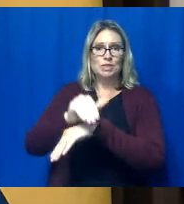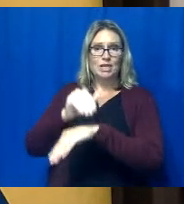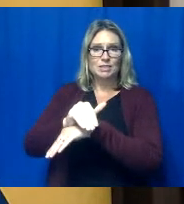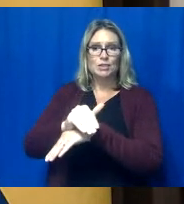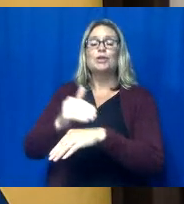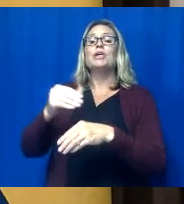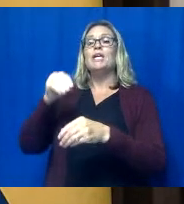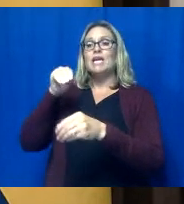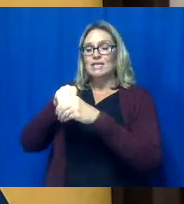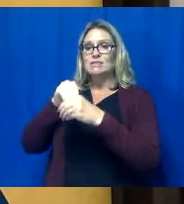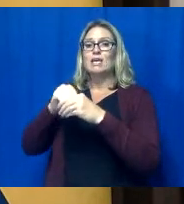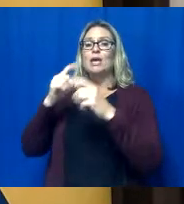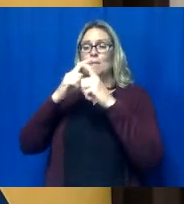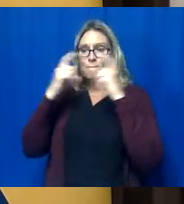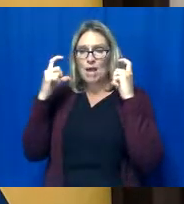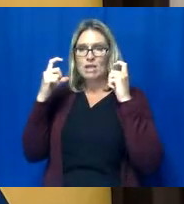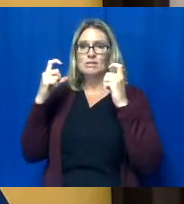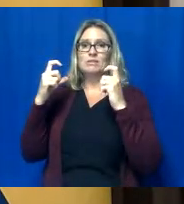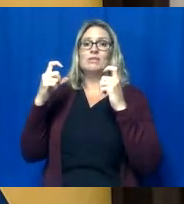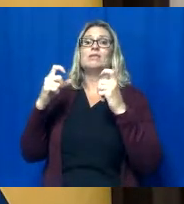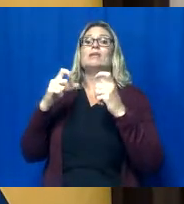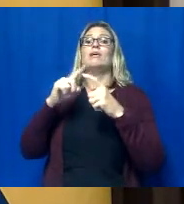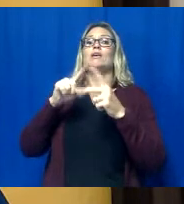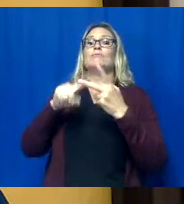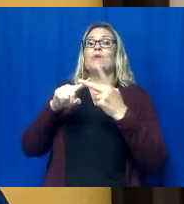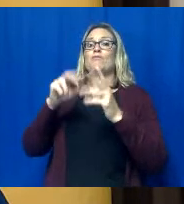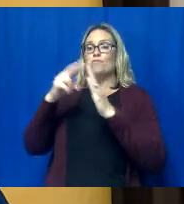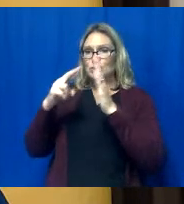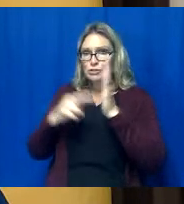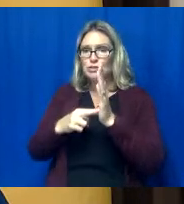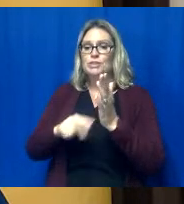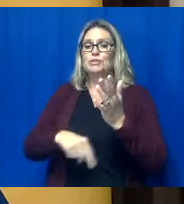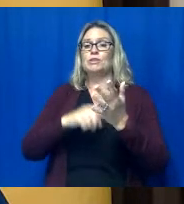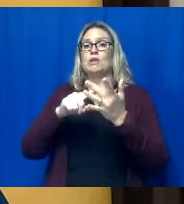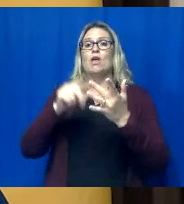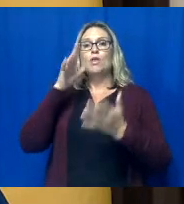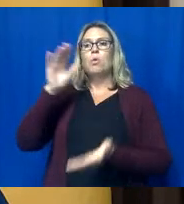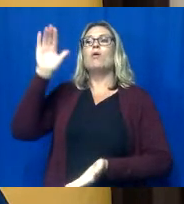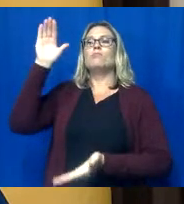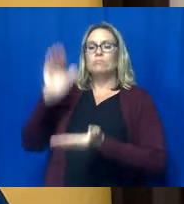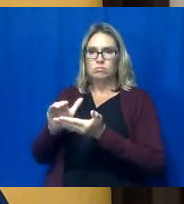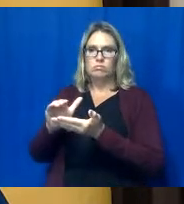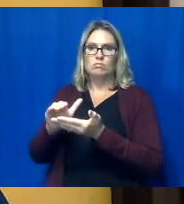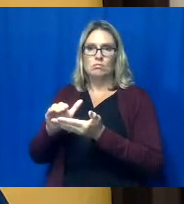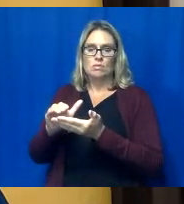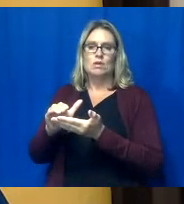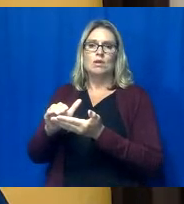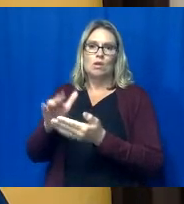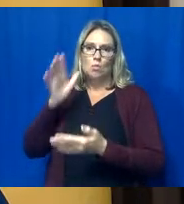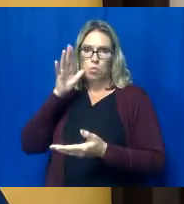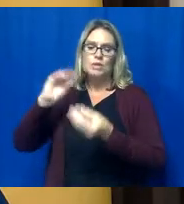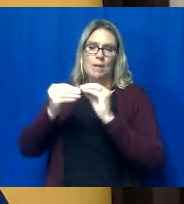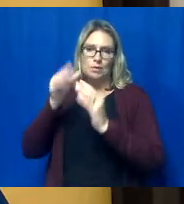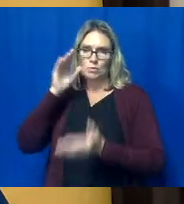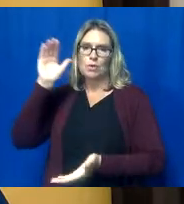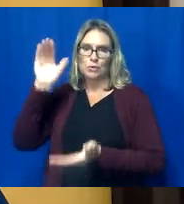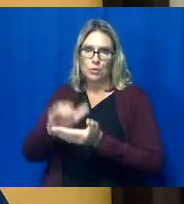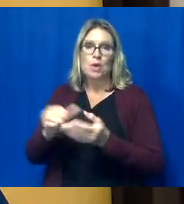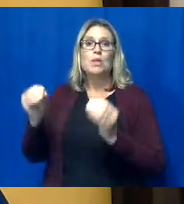things are going to reduce the number of cases, and there are more things coming. The thing I would remind you is